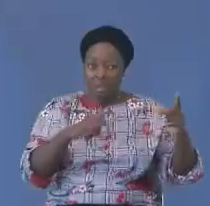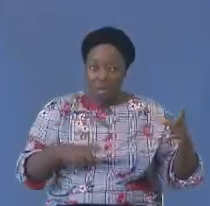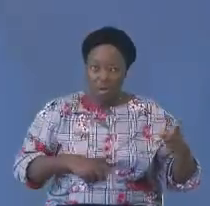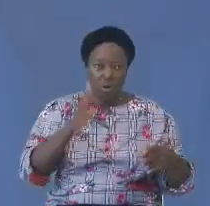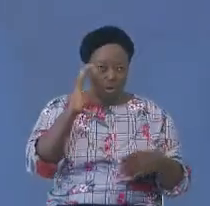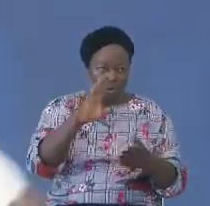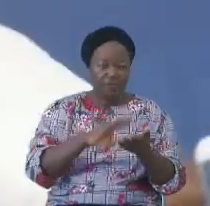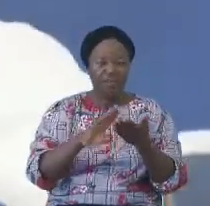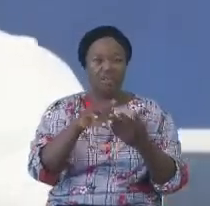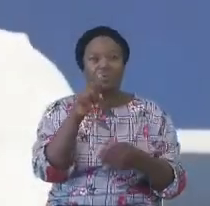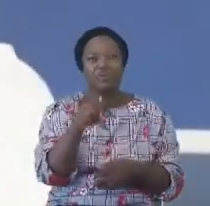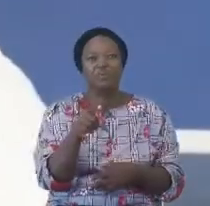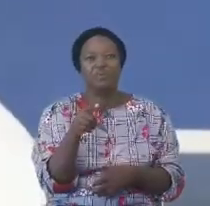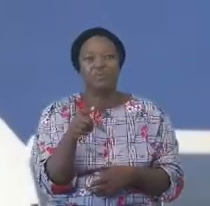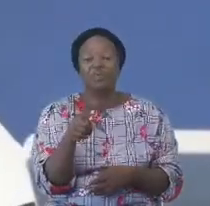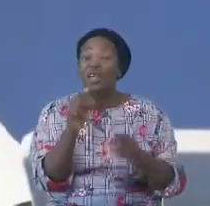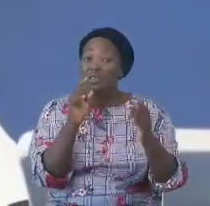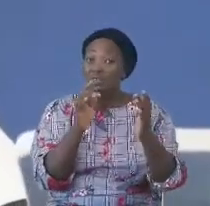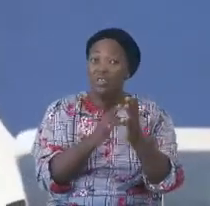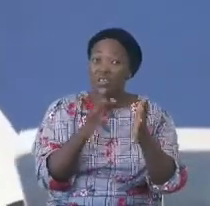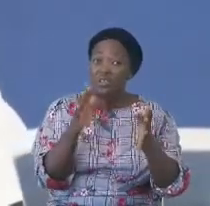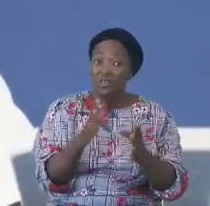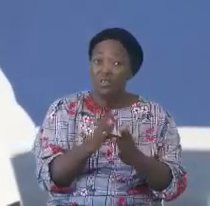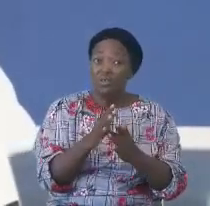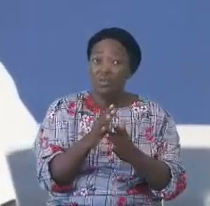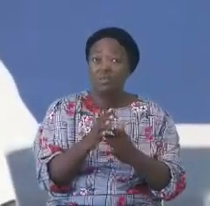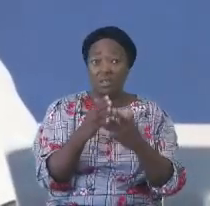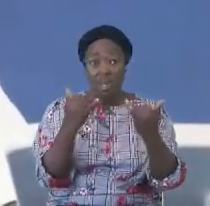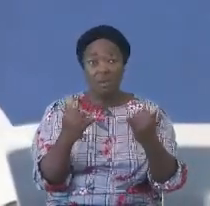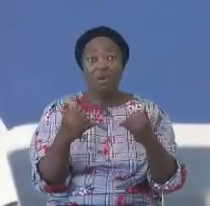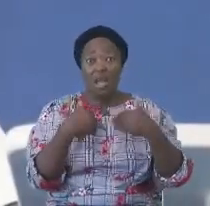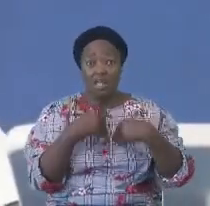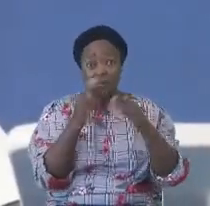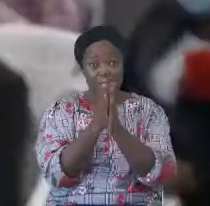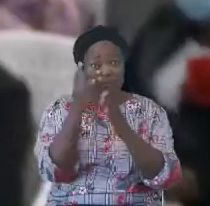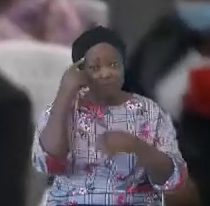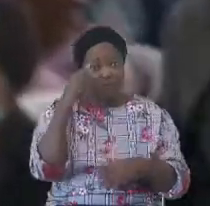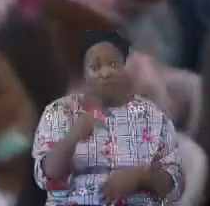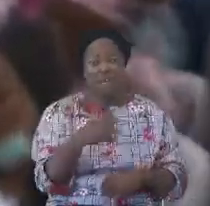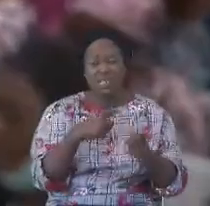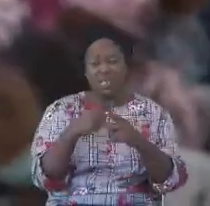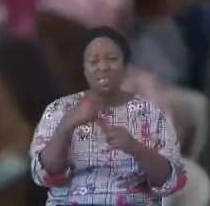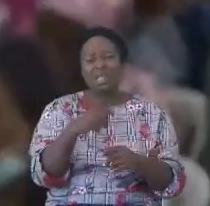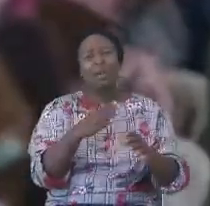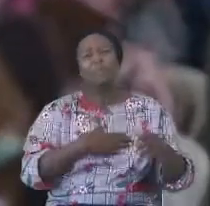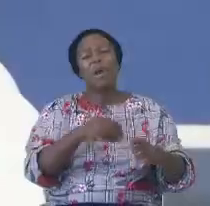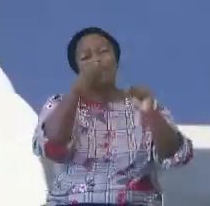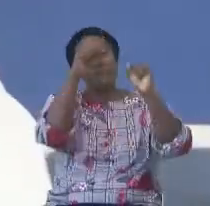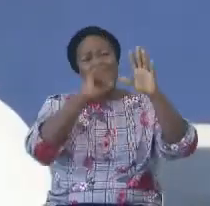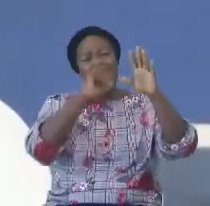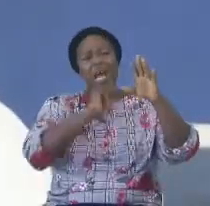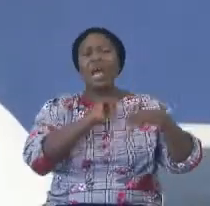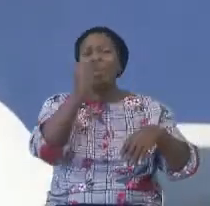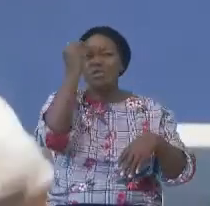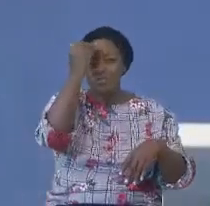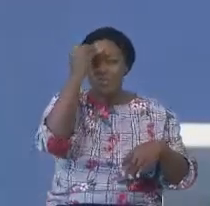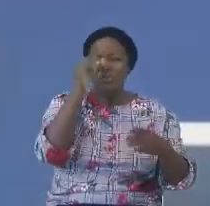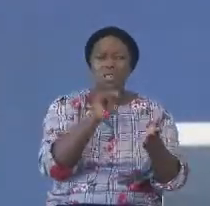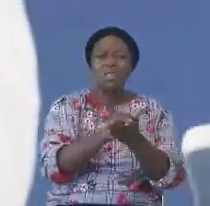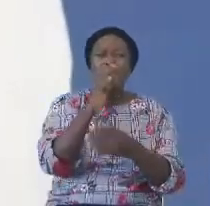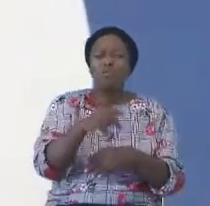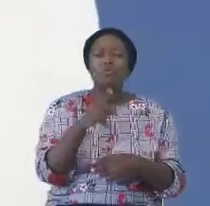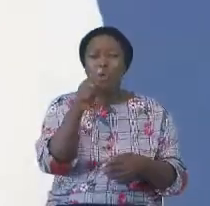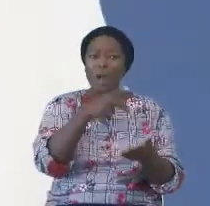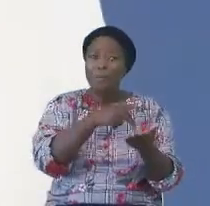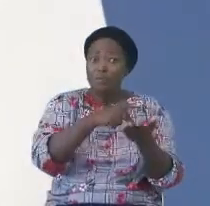total submission before you. The Lord will forgive you. Jesus already prayed for you,